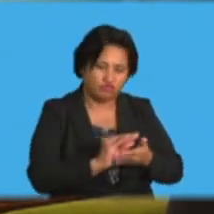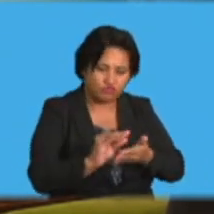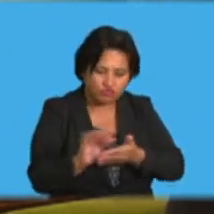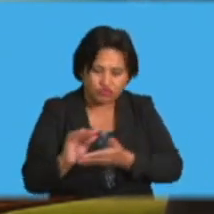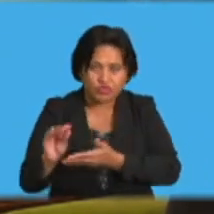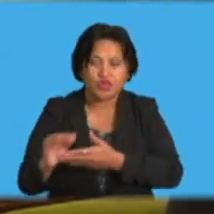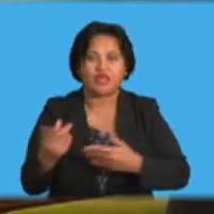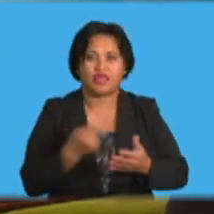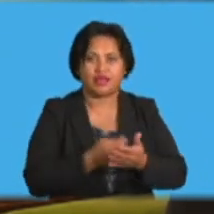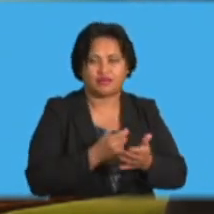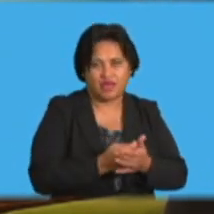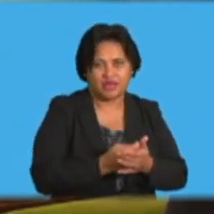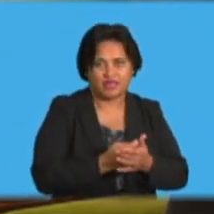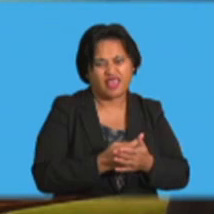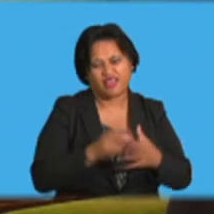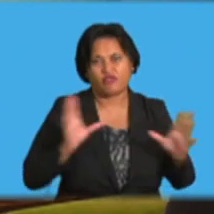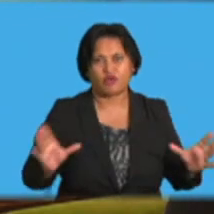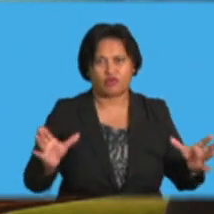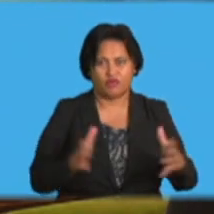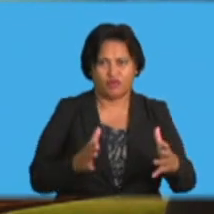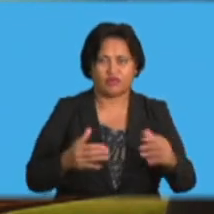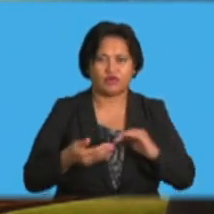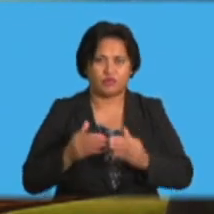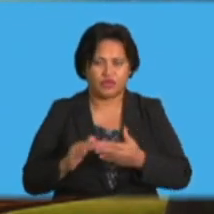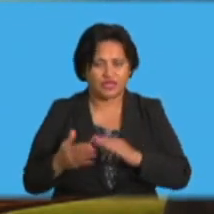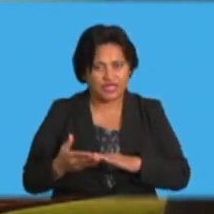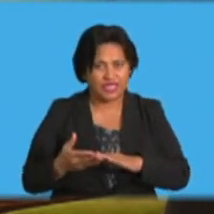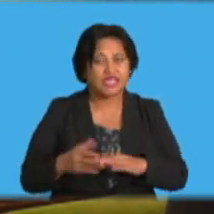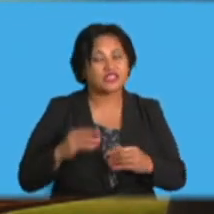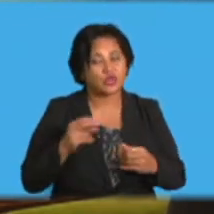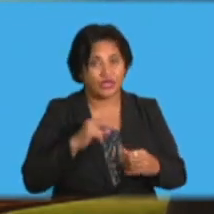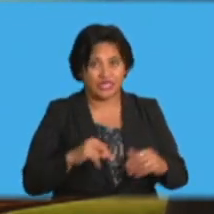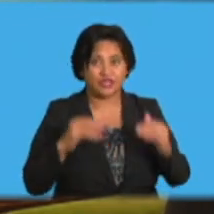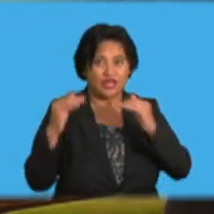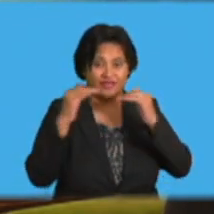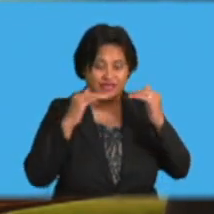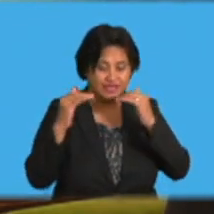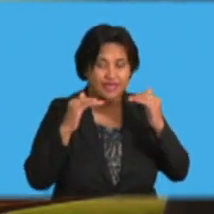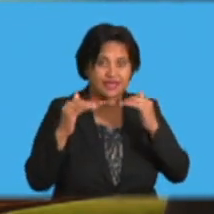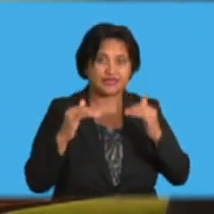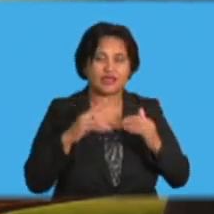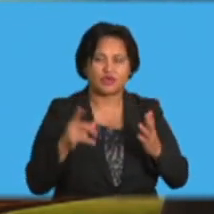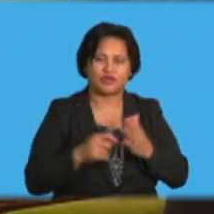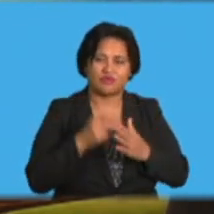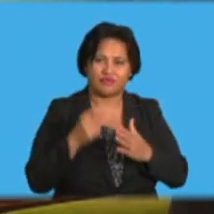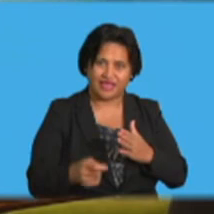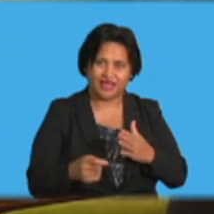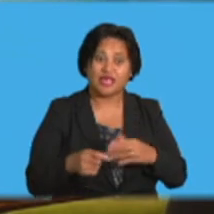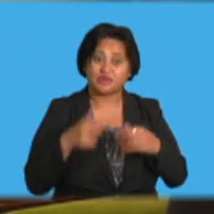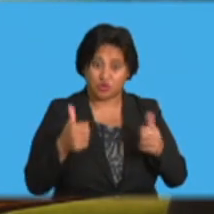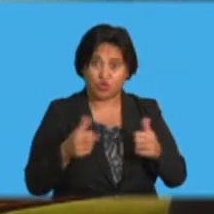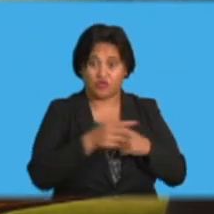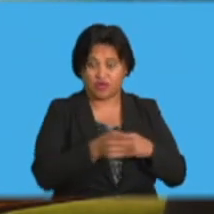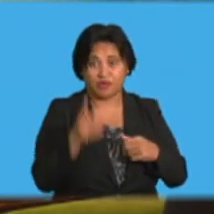to get the insurance is not an onerous requirement, but you need to meet some basic standards, and then we can get the cover, which will actually be good for the citizens also.